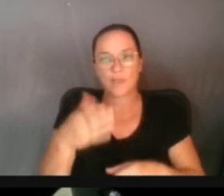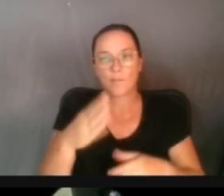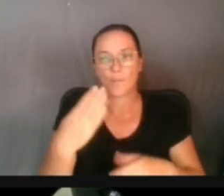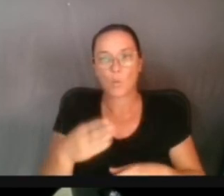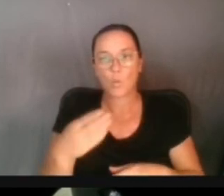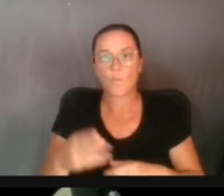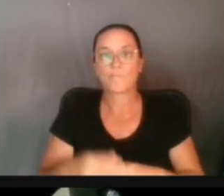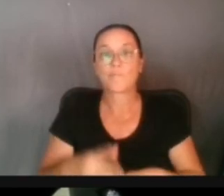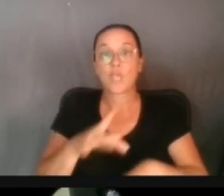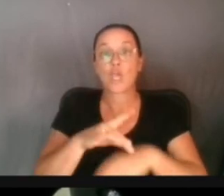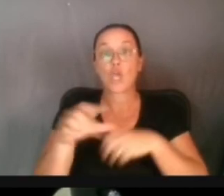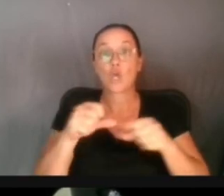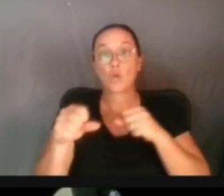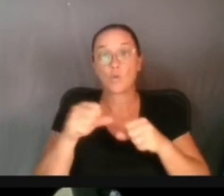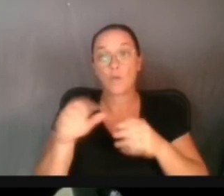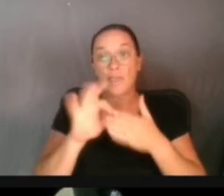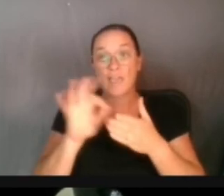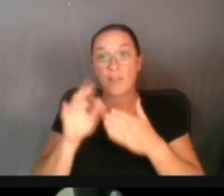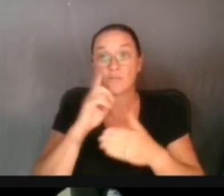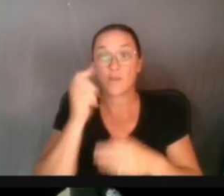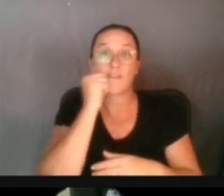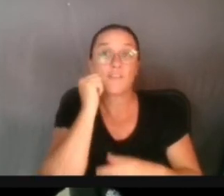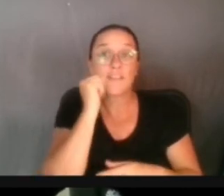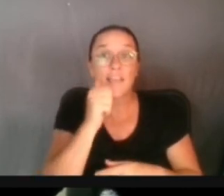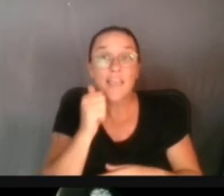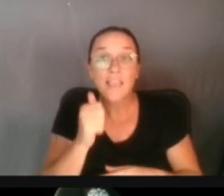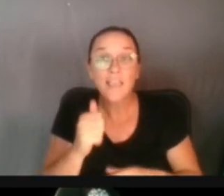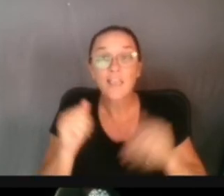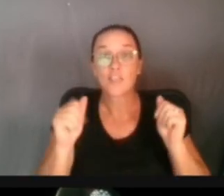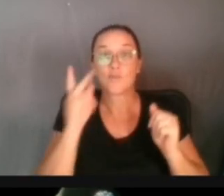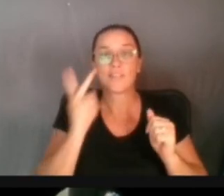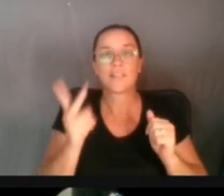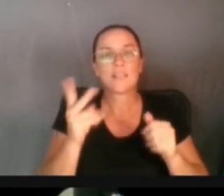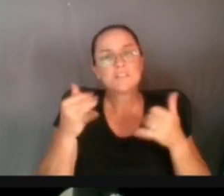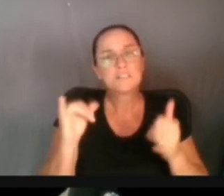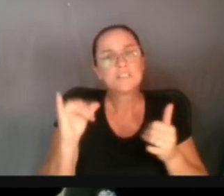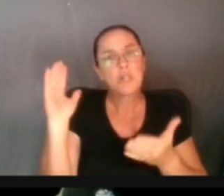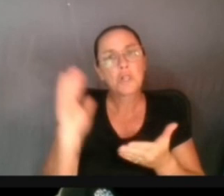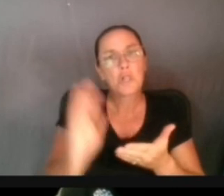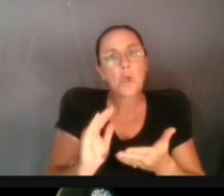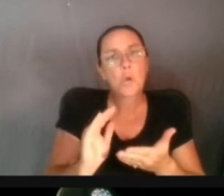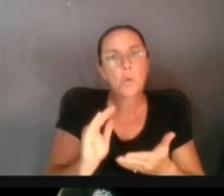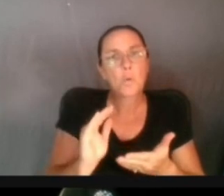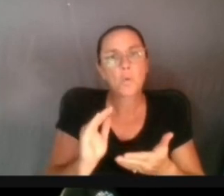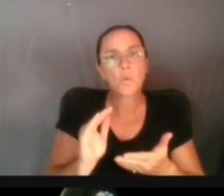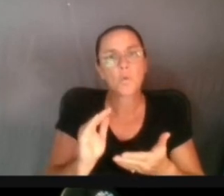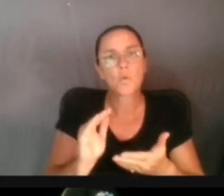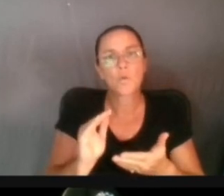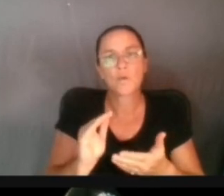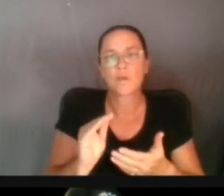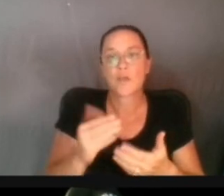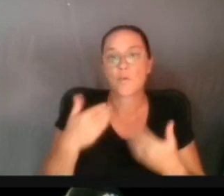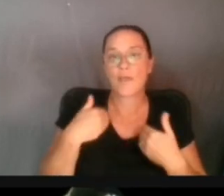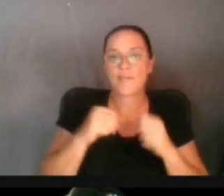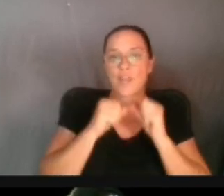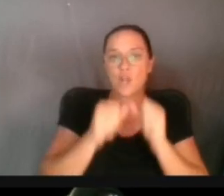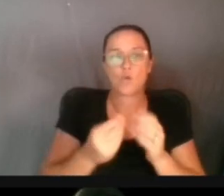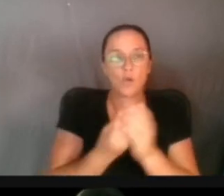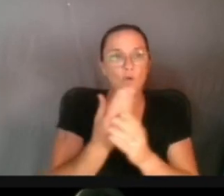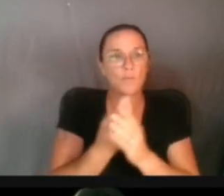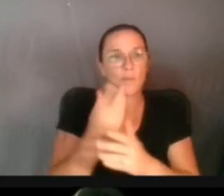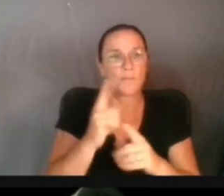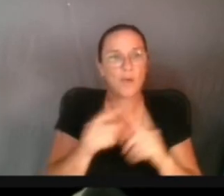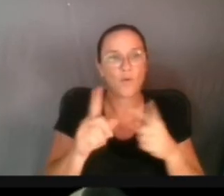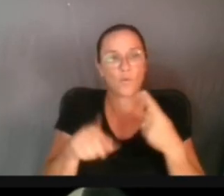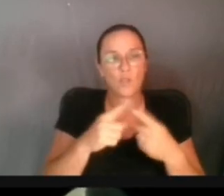Earthquake counts per day, earthquake rates. You see they're still relatively low, even though we are in an ongoing eruption. But once you're in that